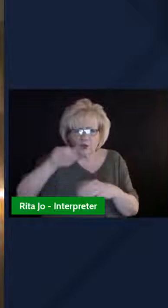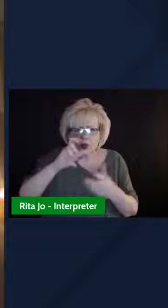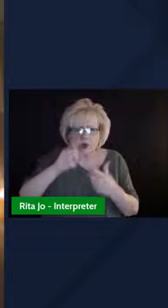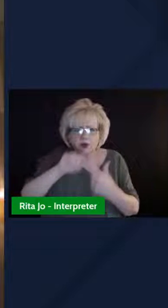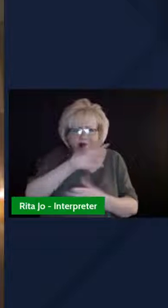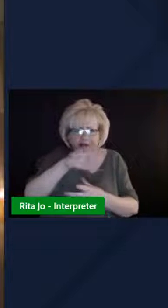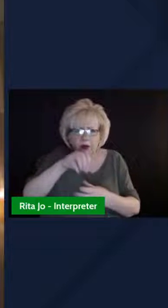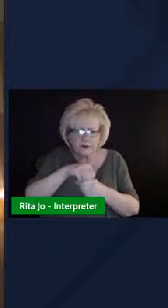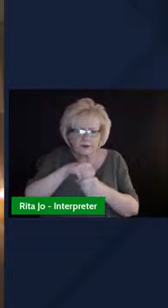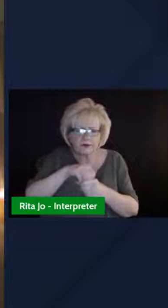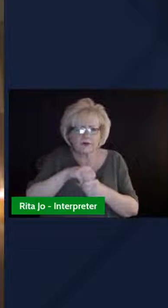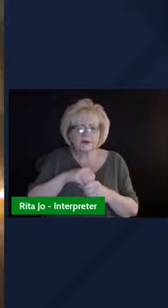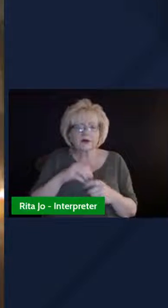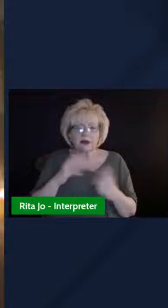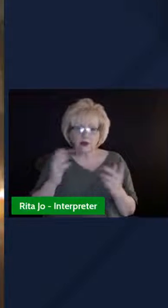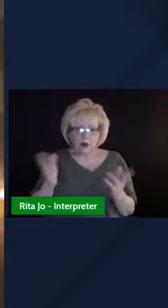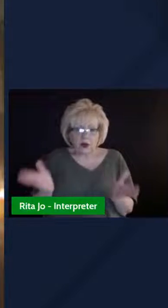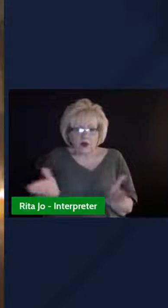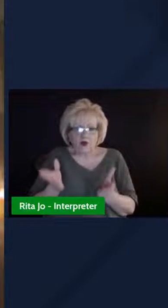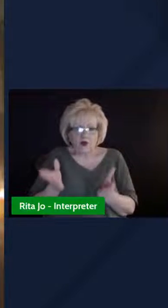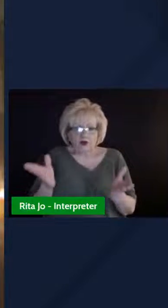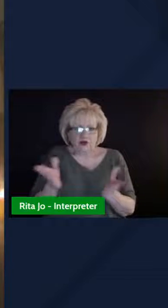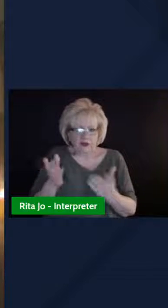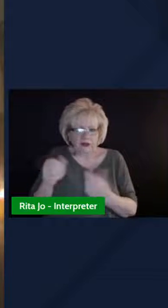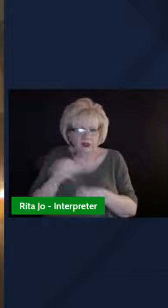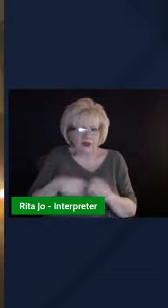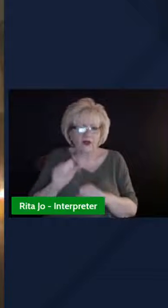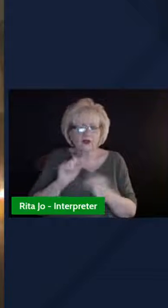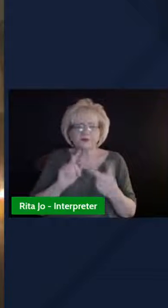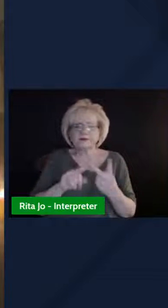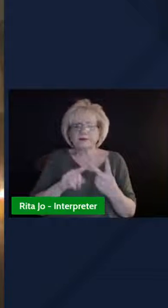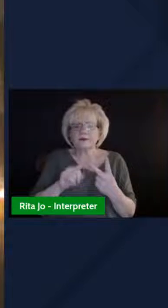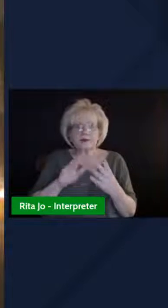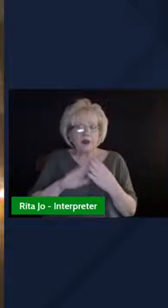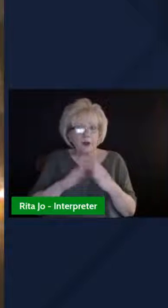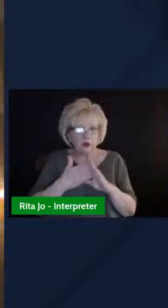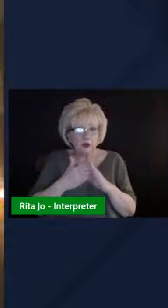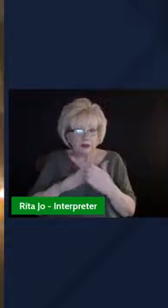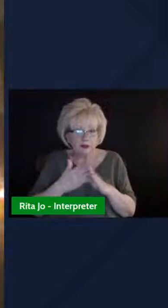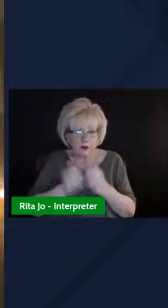Let's encourage one another. Let's build community with one another.